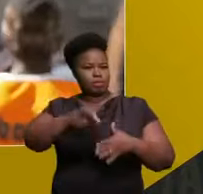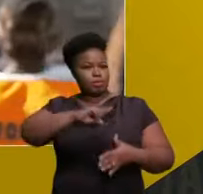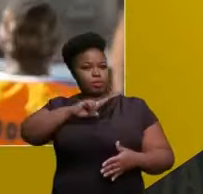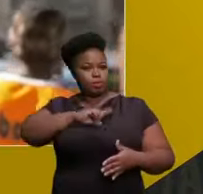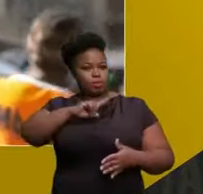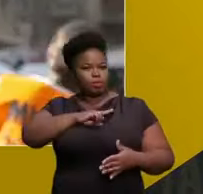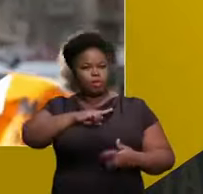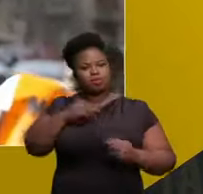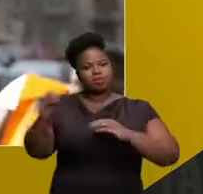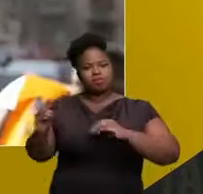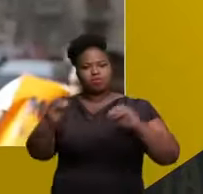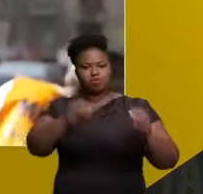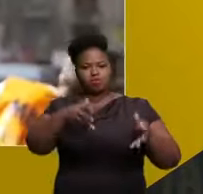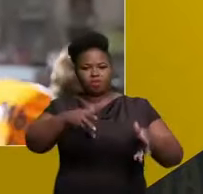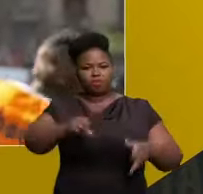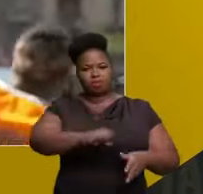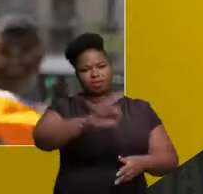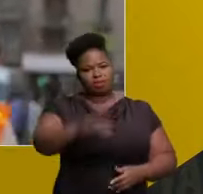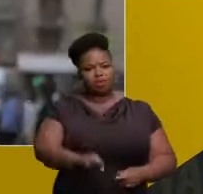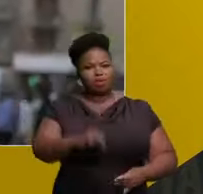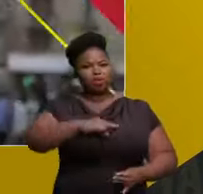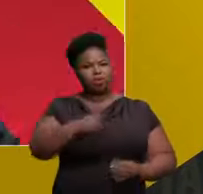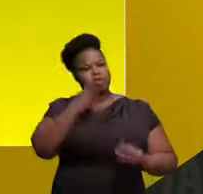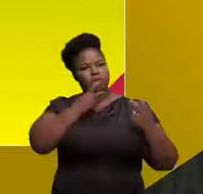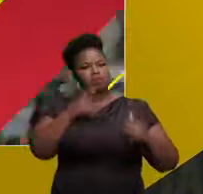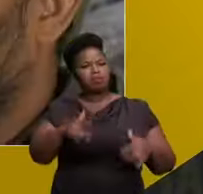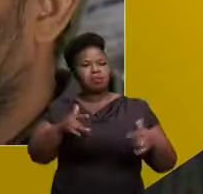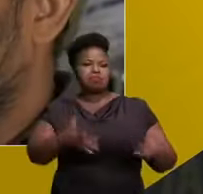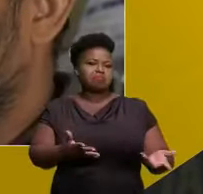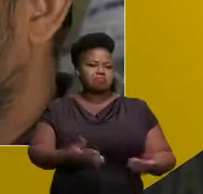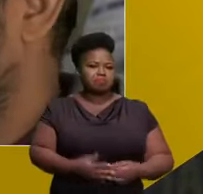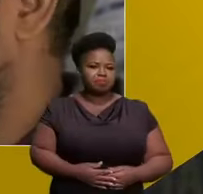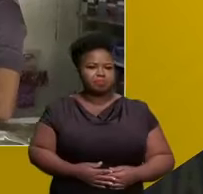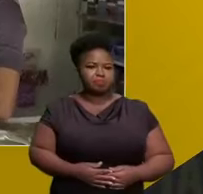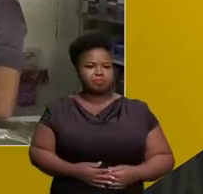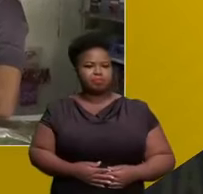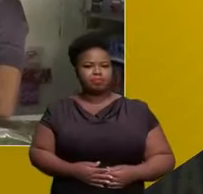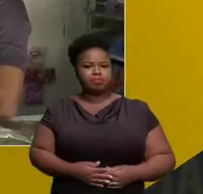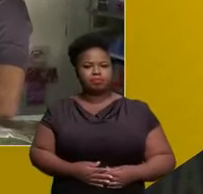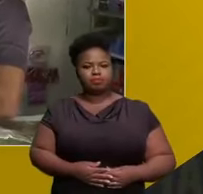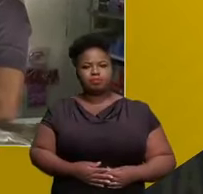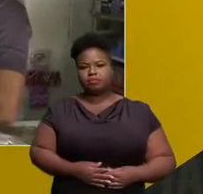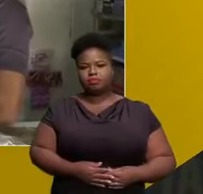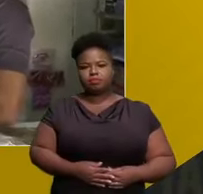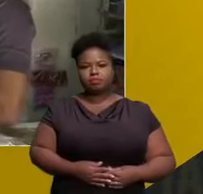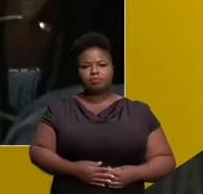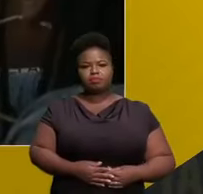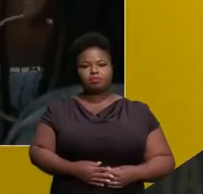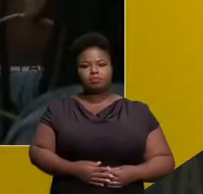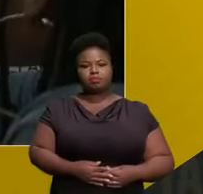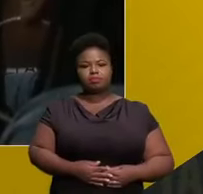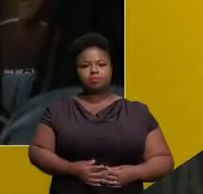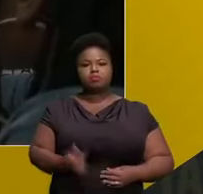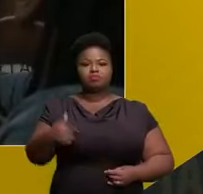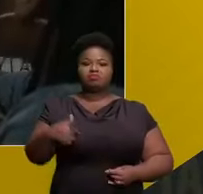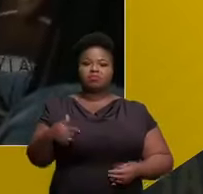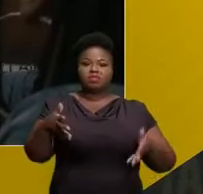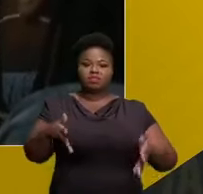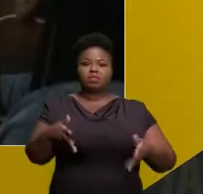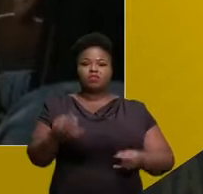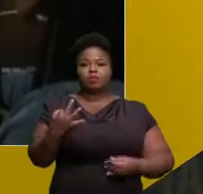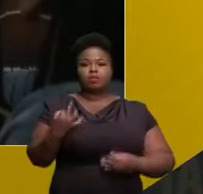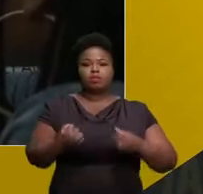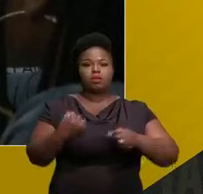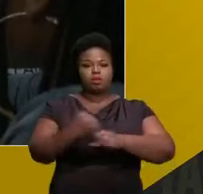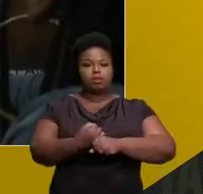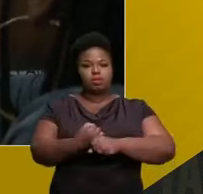laswa ngisuke ngale ngeza lawo yabona. Our leader now is in jail. Now it's 3 years now.